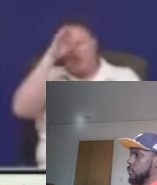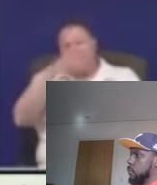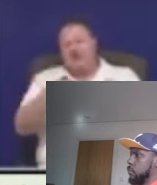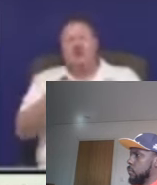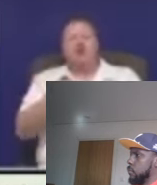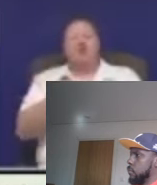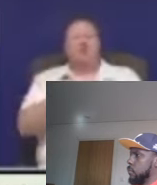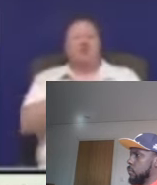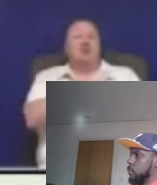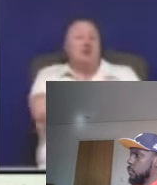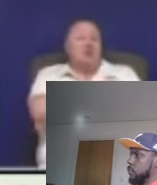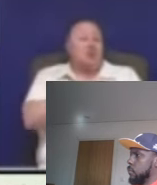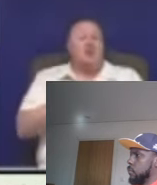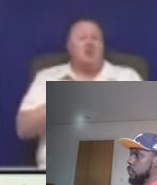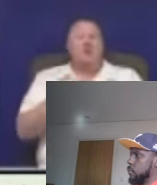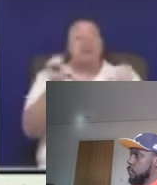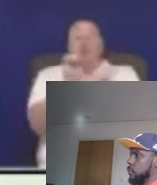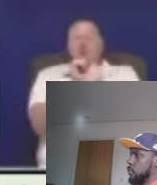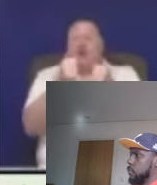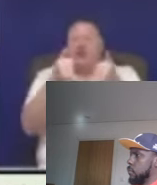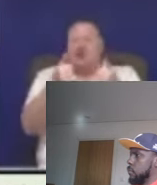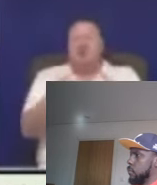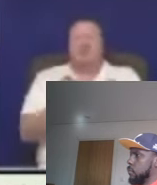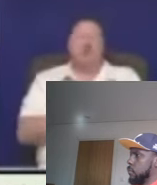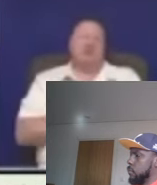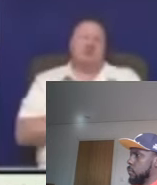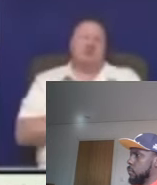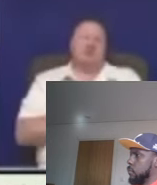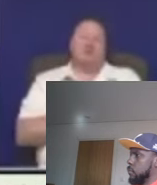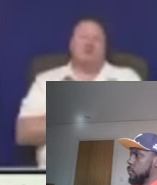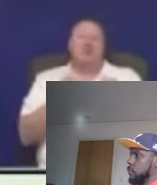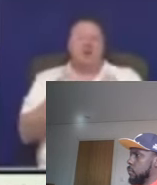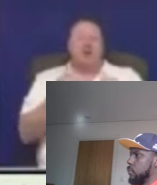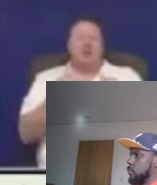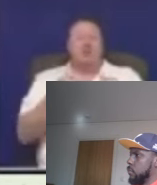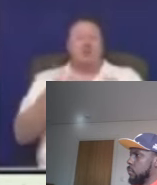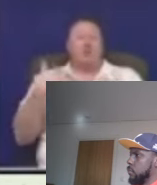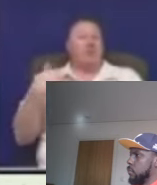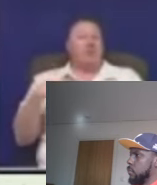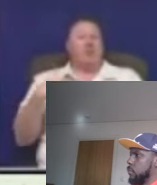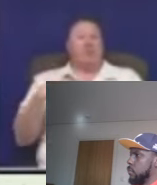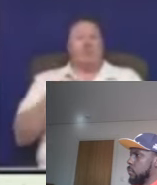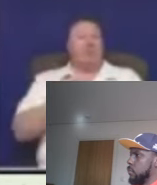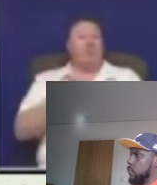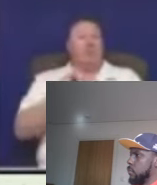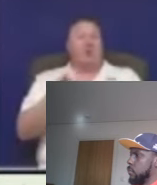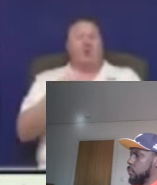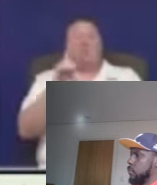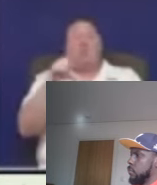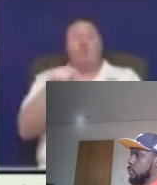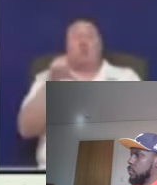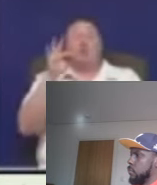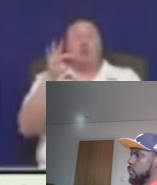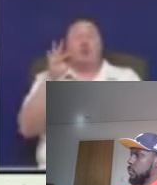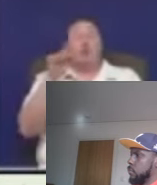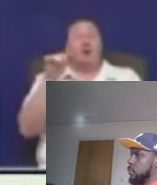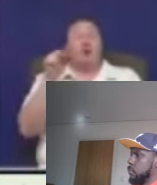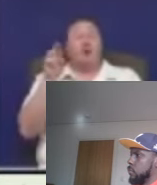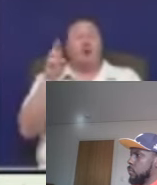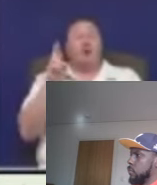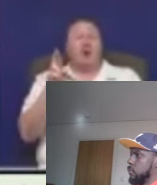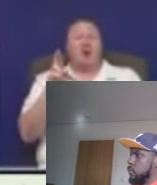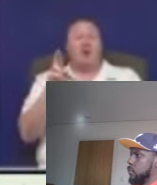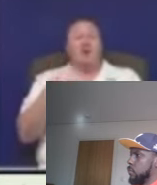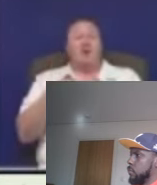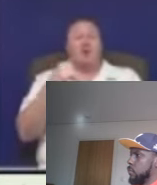hospitals. The financial toll alone is substantial, with an estimated 1.3 billion rand already invested in